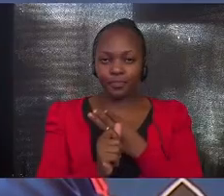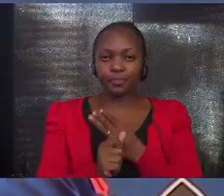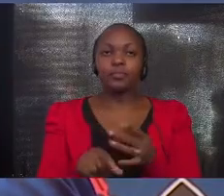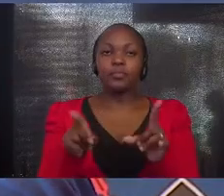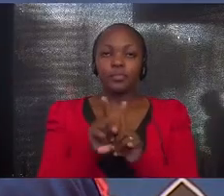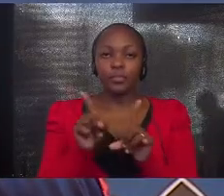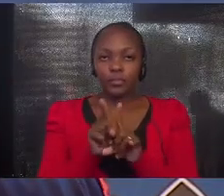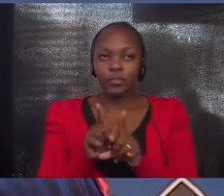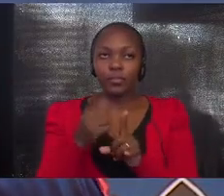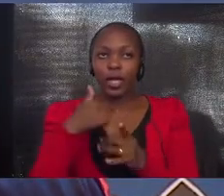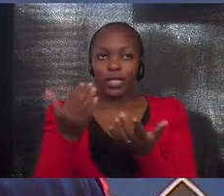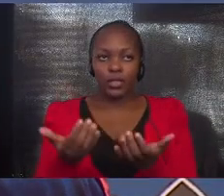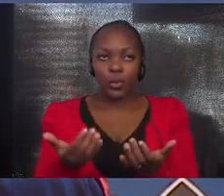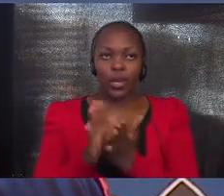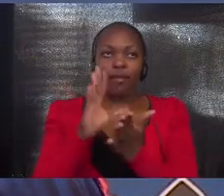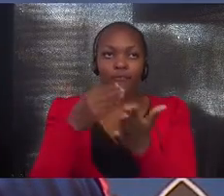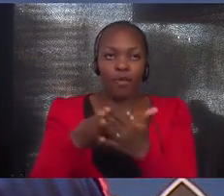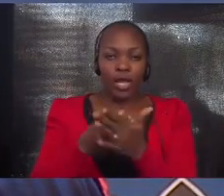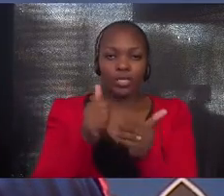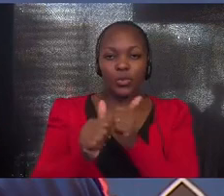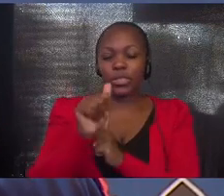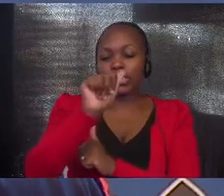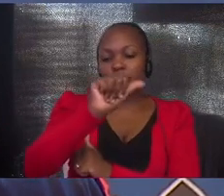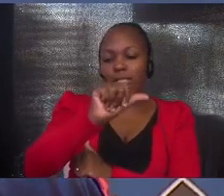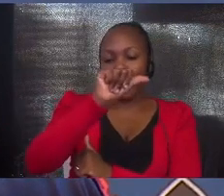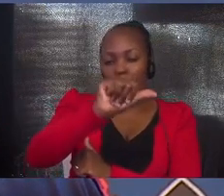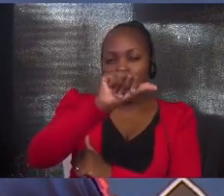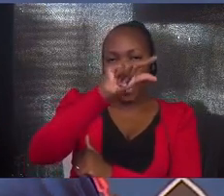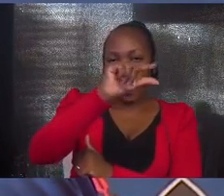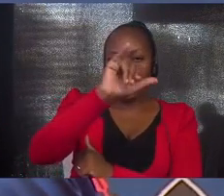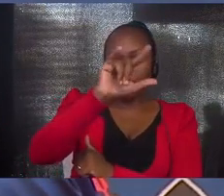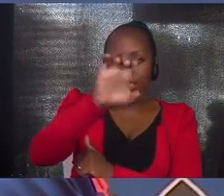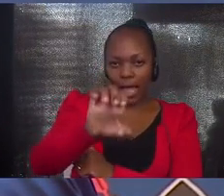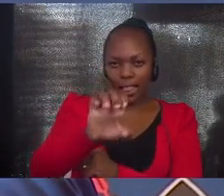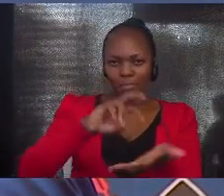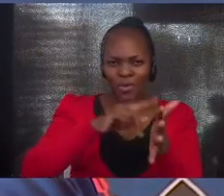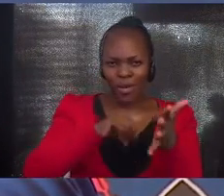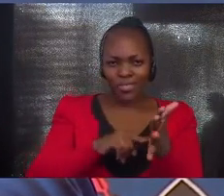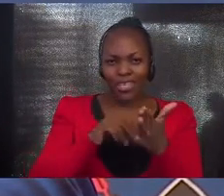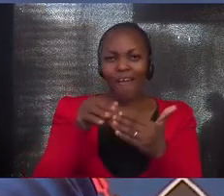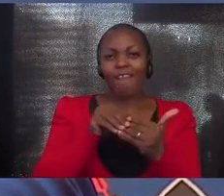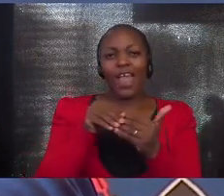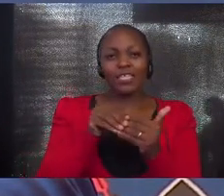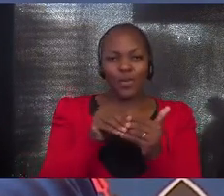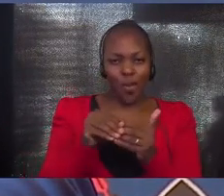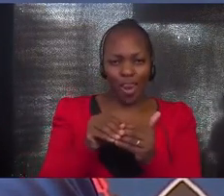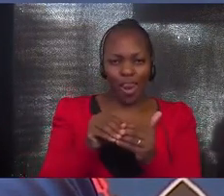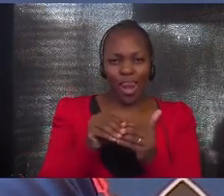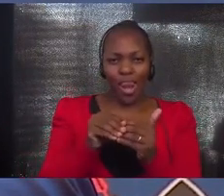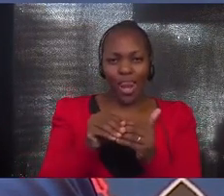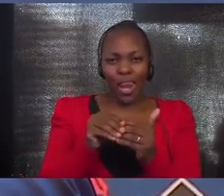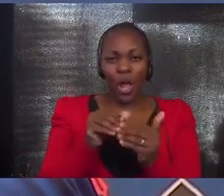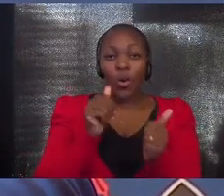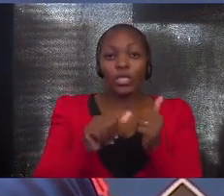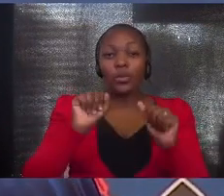Also need financing that is agile, that is flexible, especially that responds,